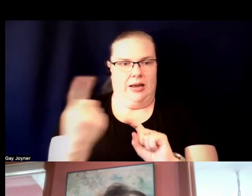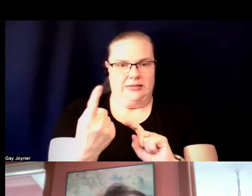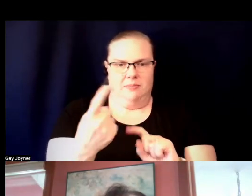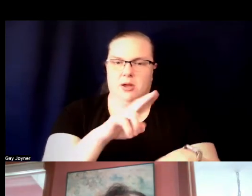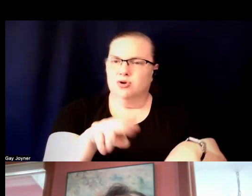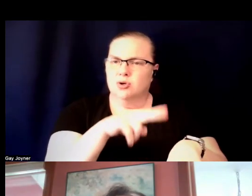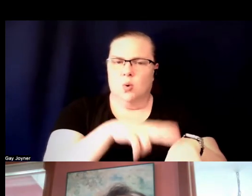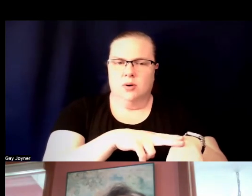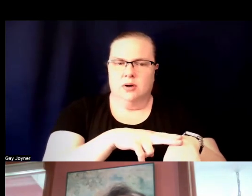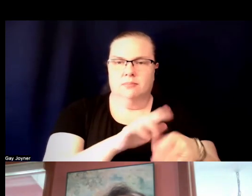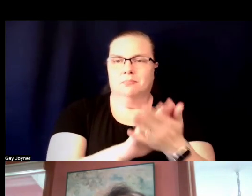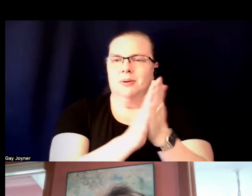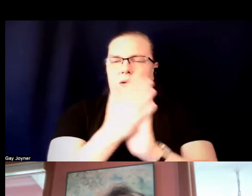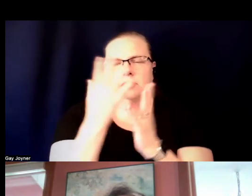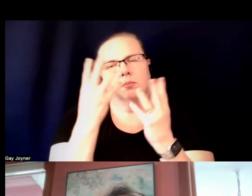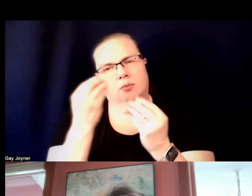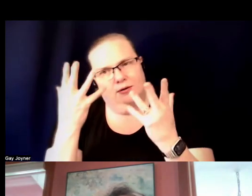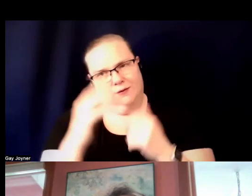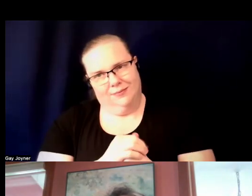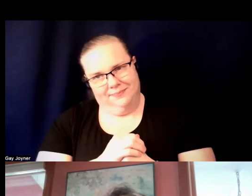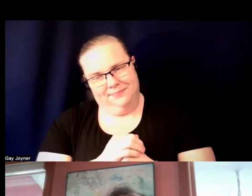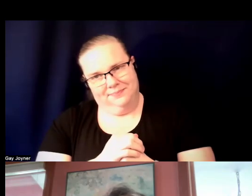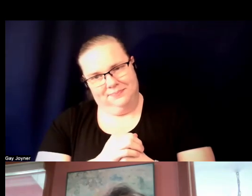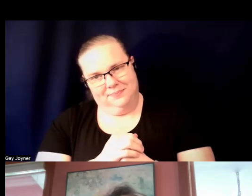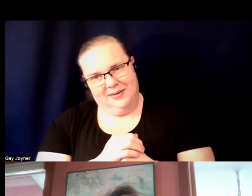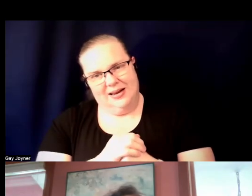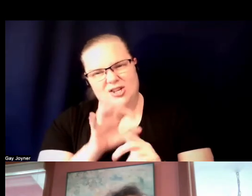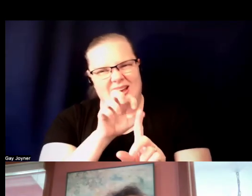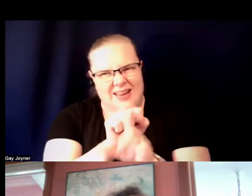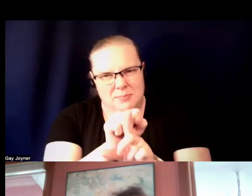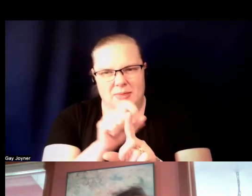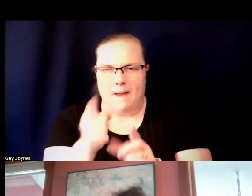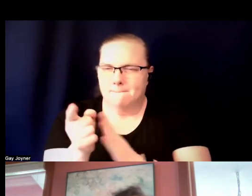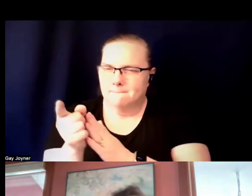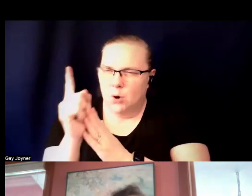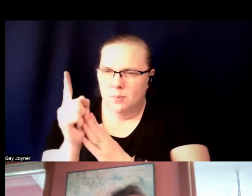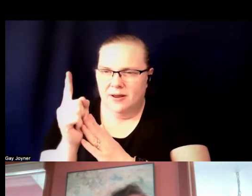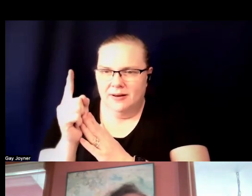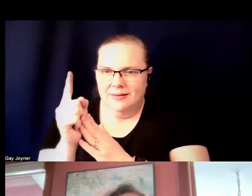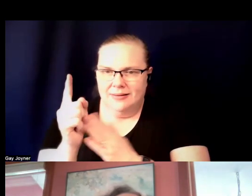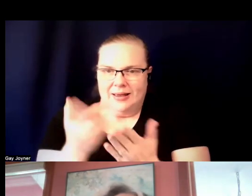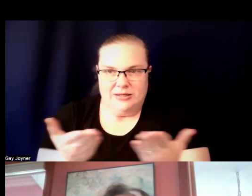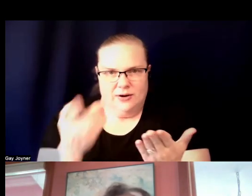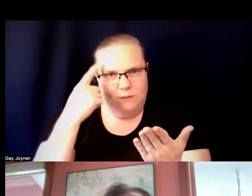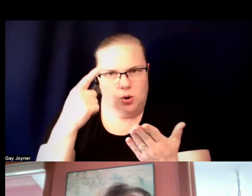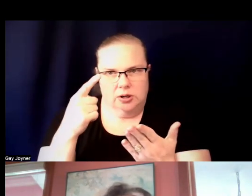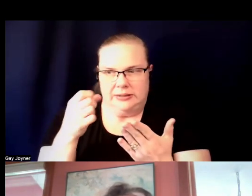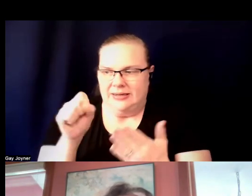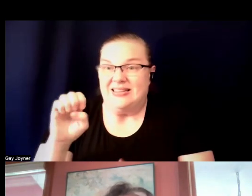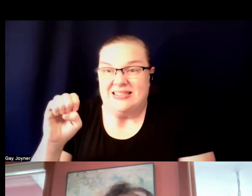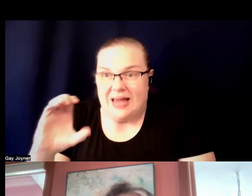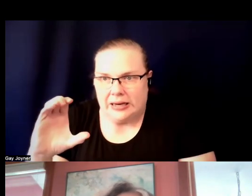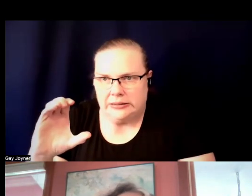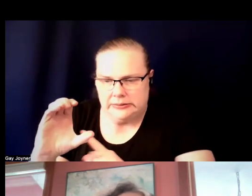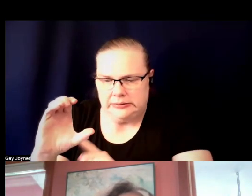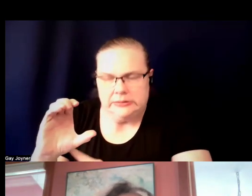beautiful. And it's just capturing that little moment that exists for sometimes seconds. That's important to me.